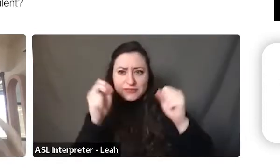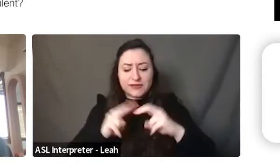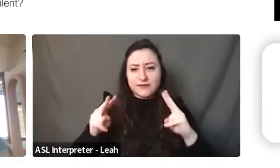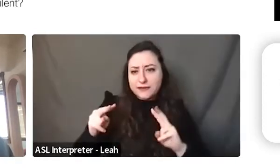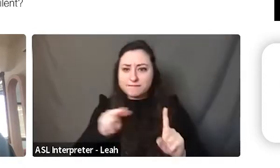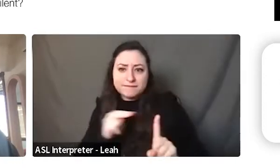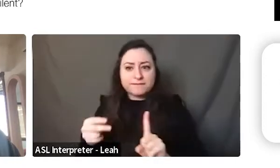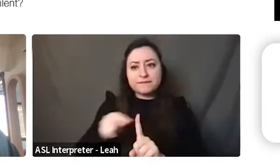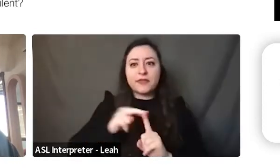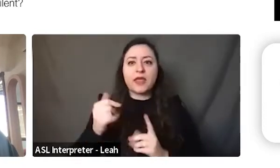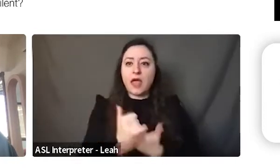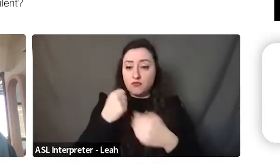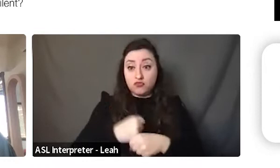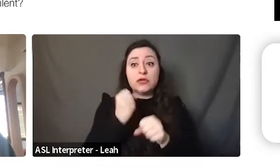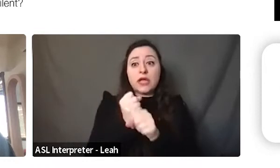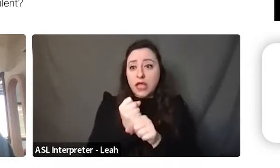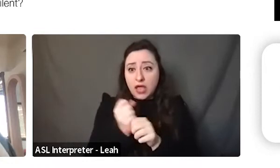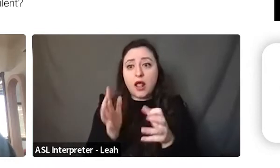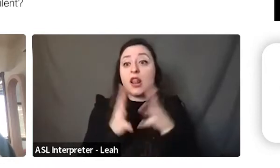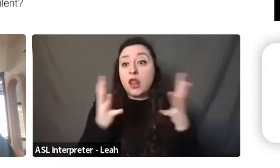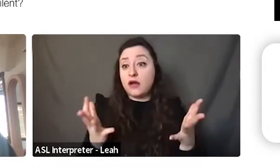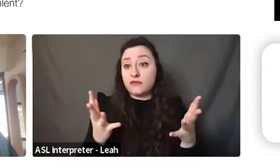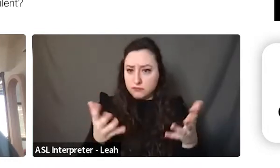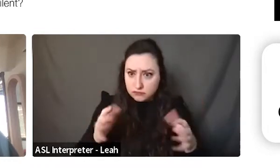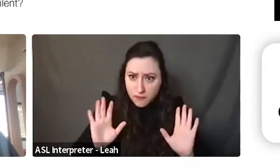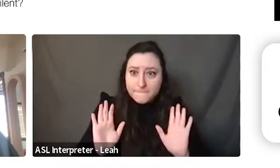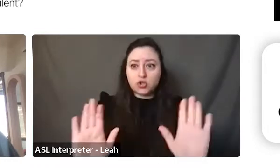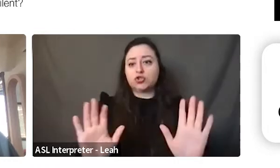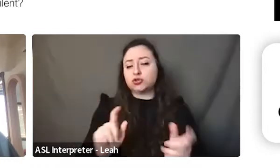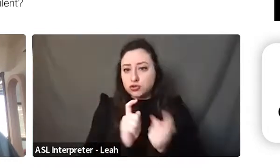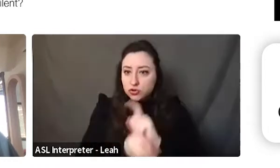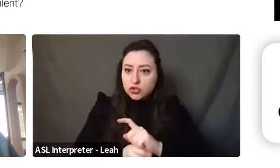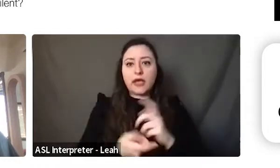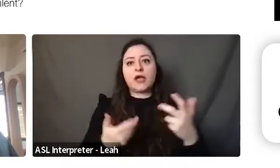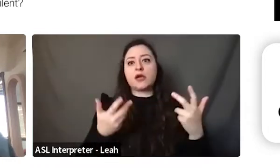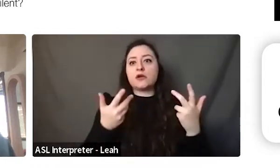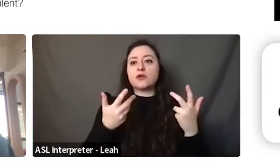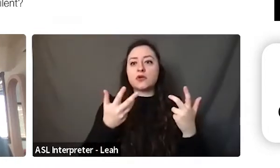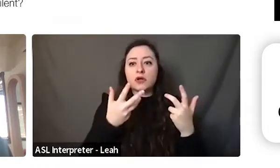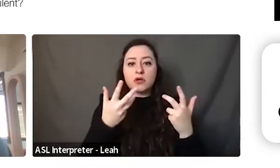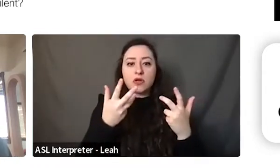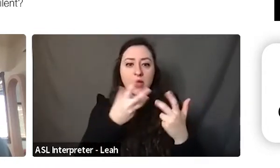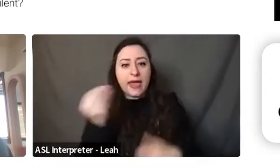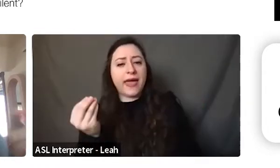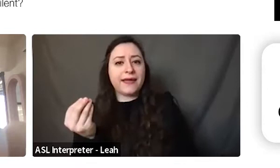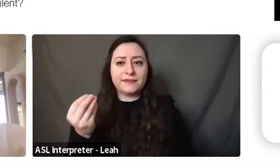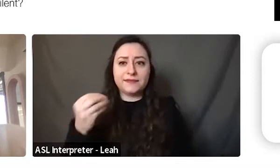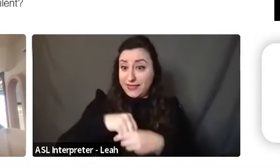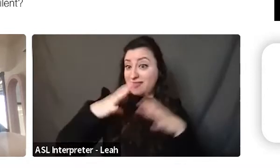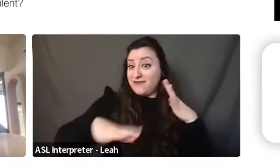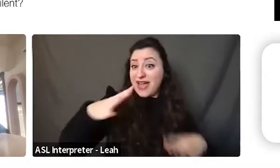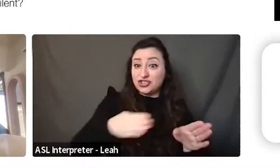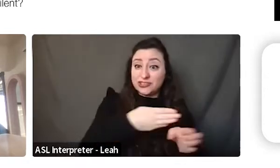and has created a lot of movement, a lot of changes in the fashion industry.